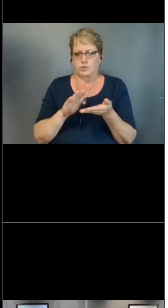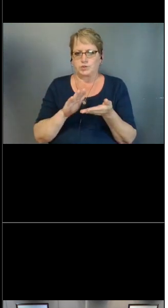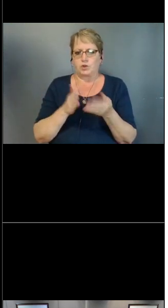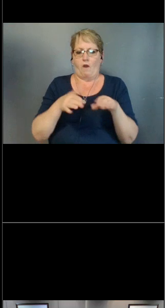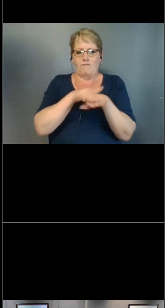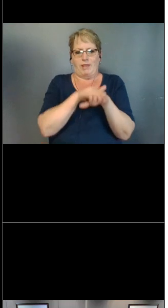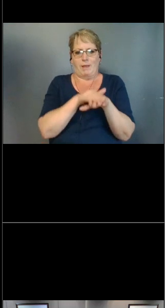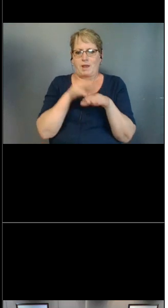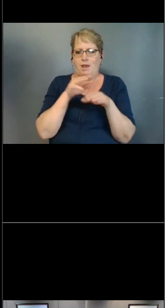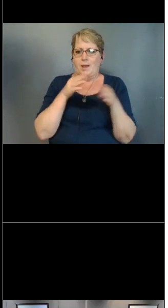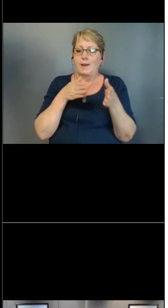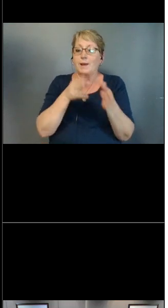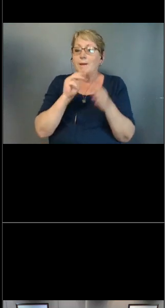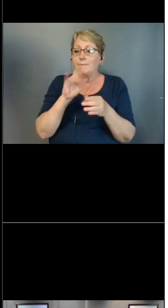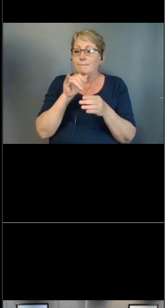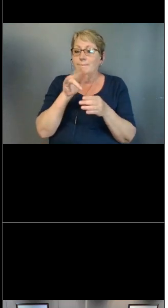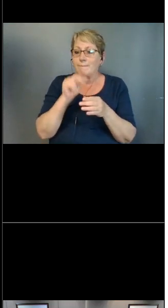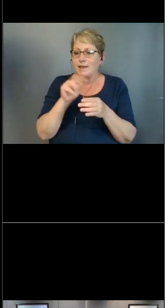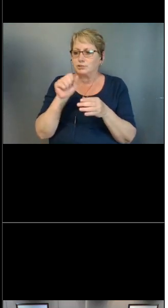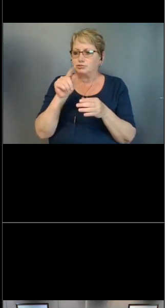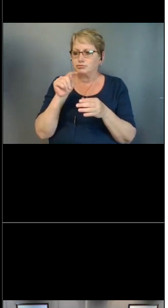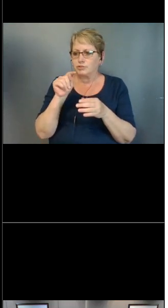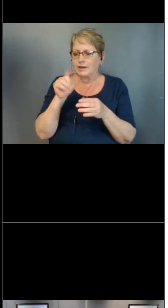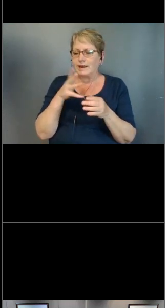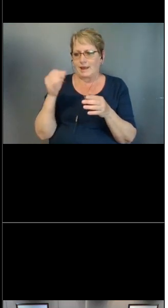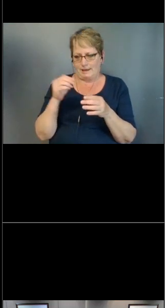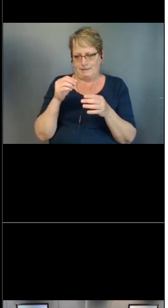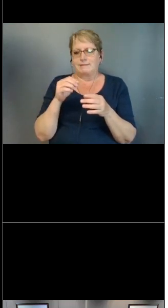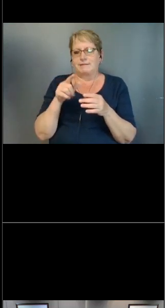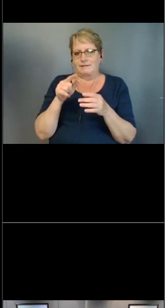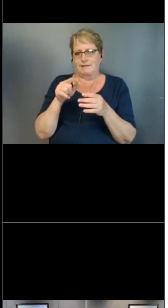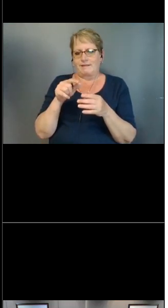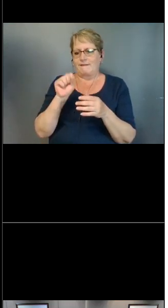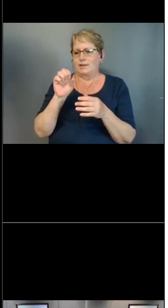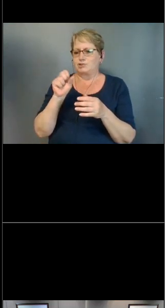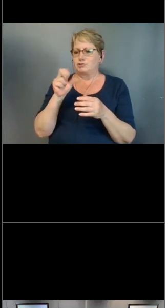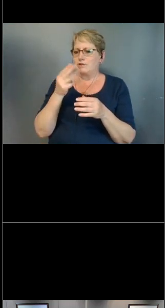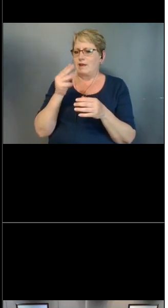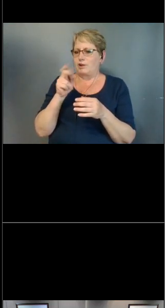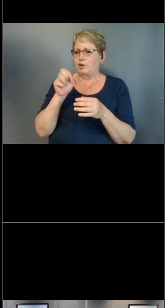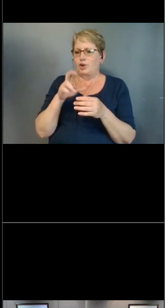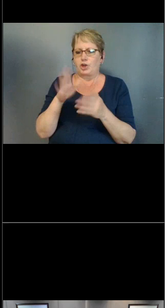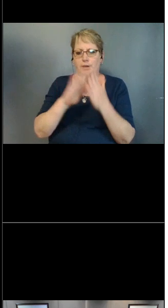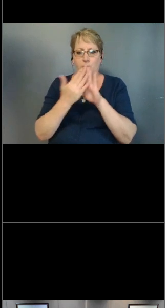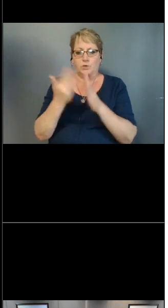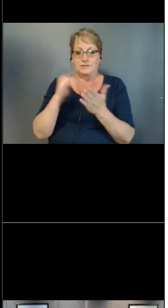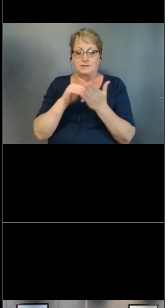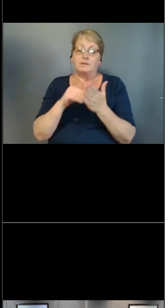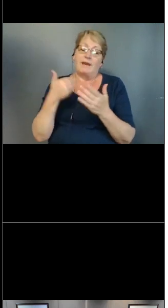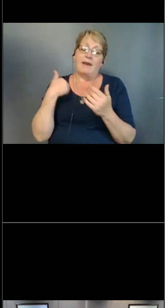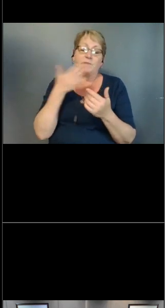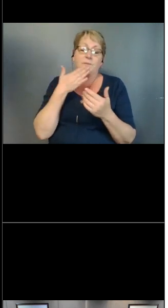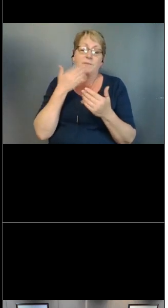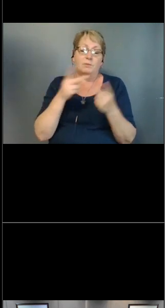new job locations in the Snyder Community Center, and create greater access to transit road locations for shopping.